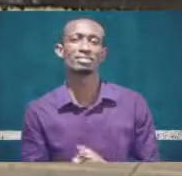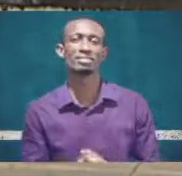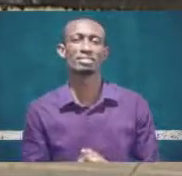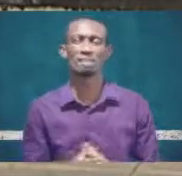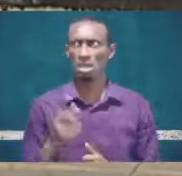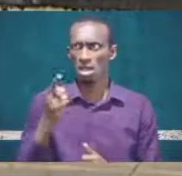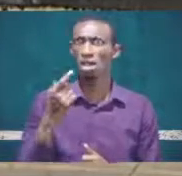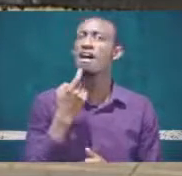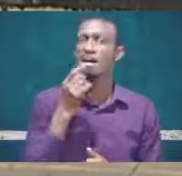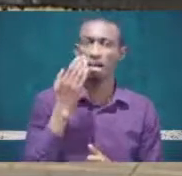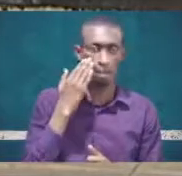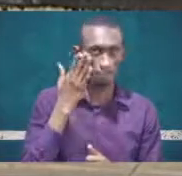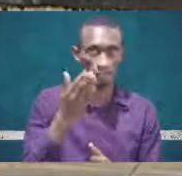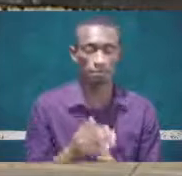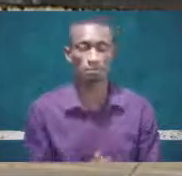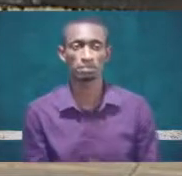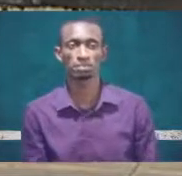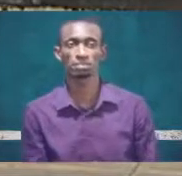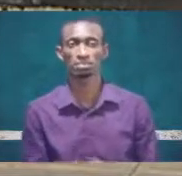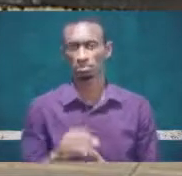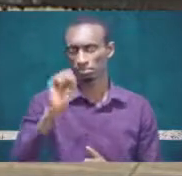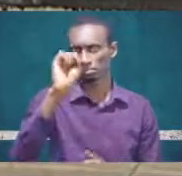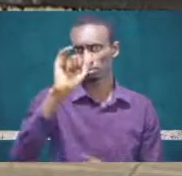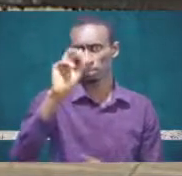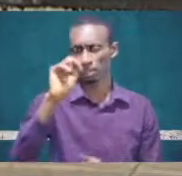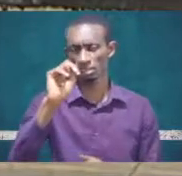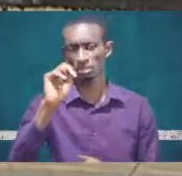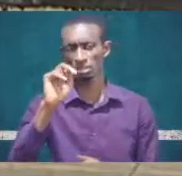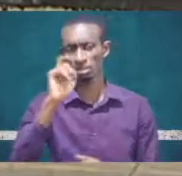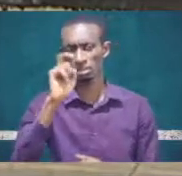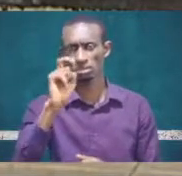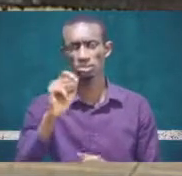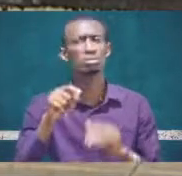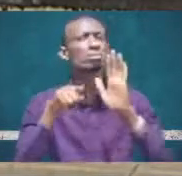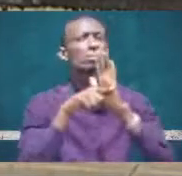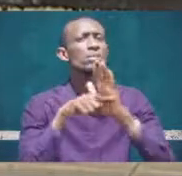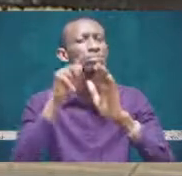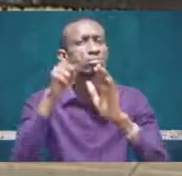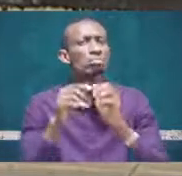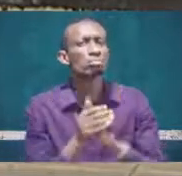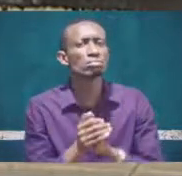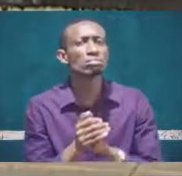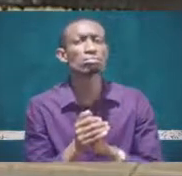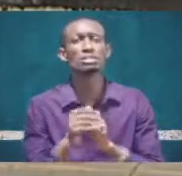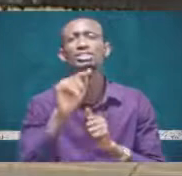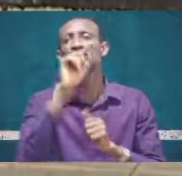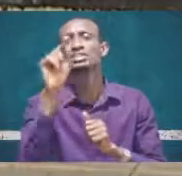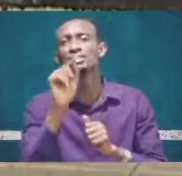I'll be having sine of x minus integral of sine x, that is